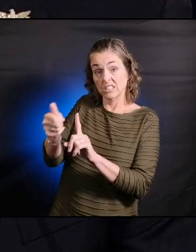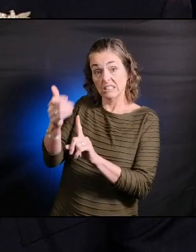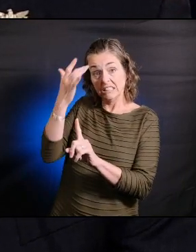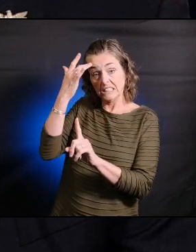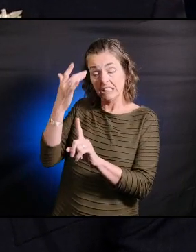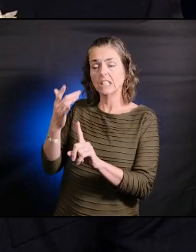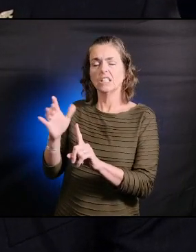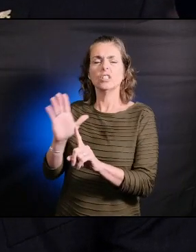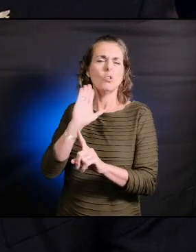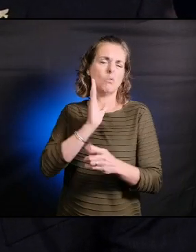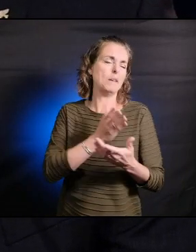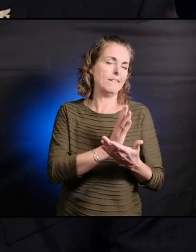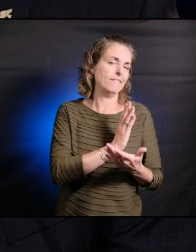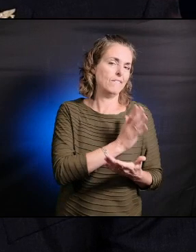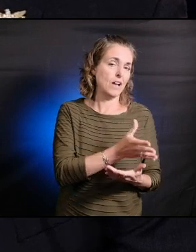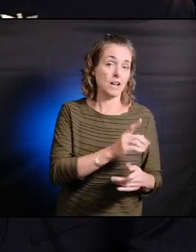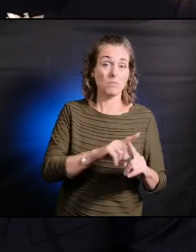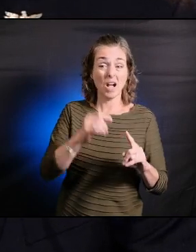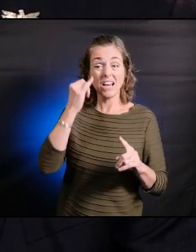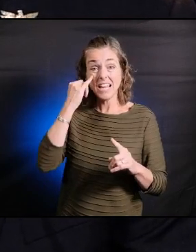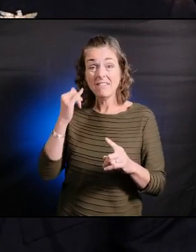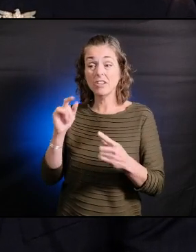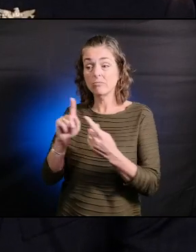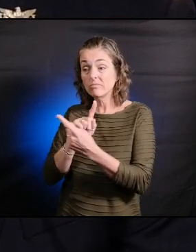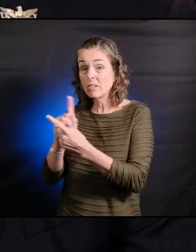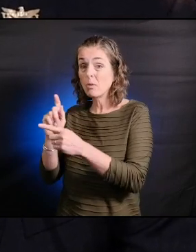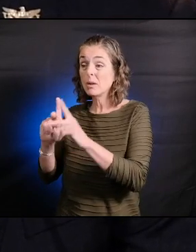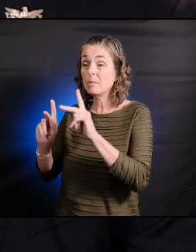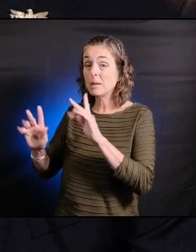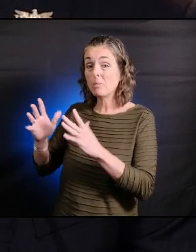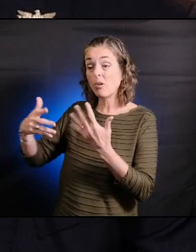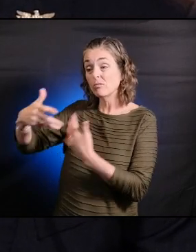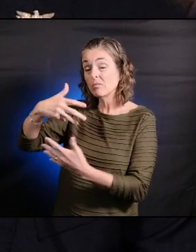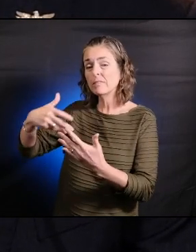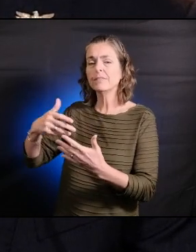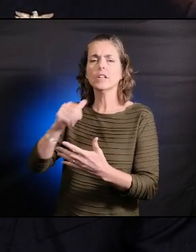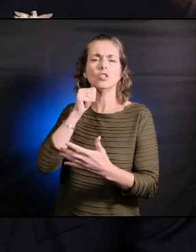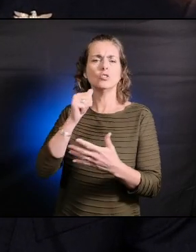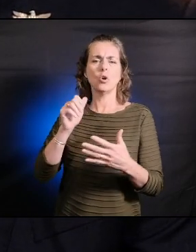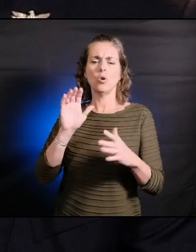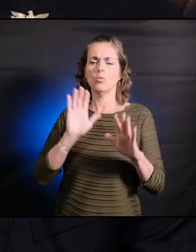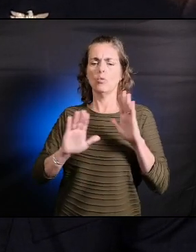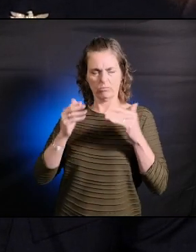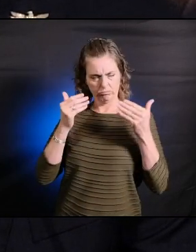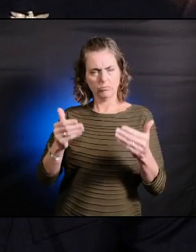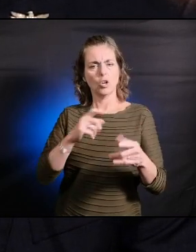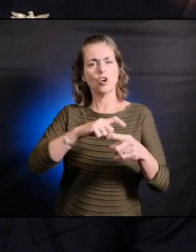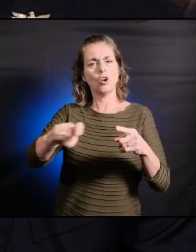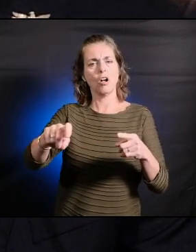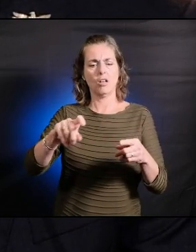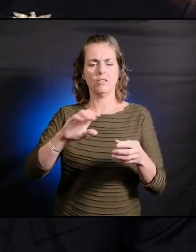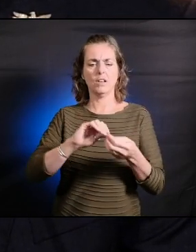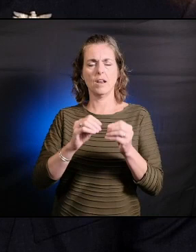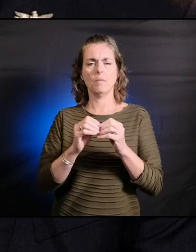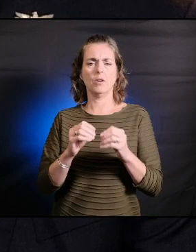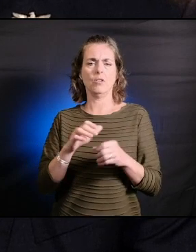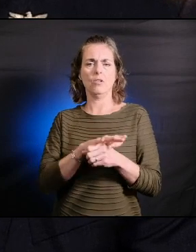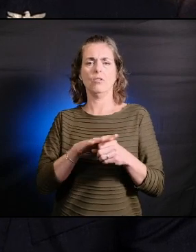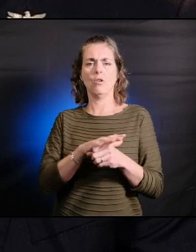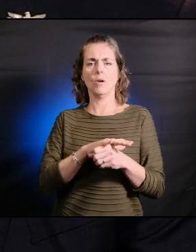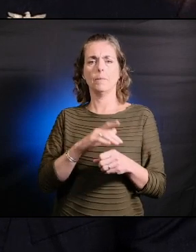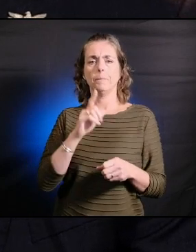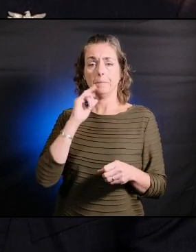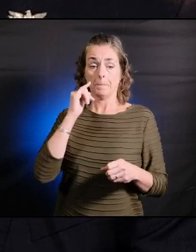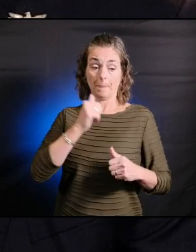have been in any one of those situations, don't hesitate. Please call the number that we have locally. If